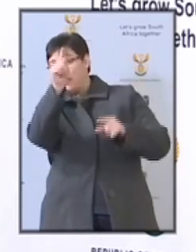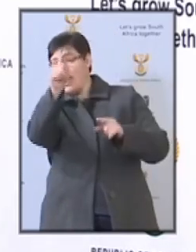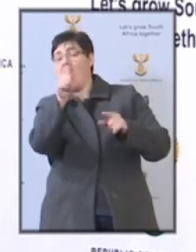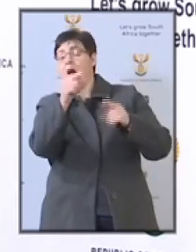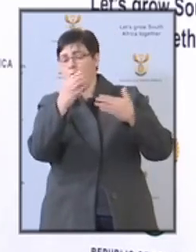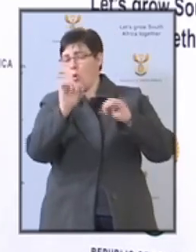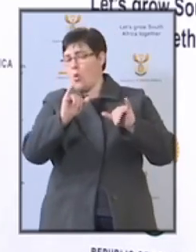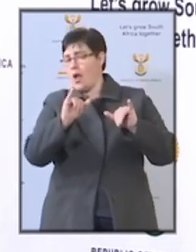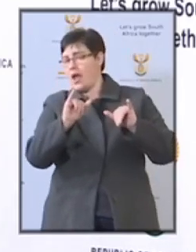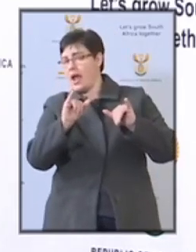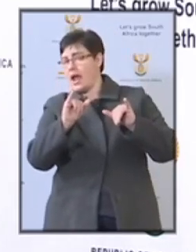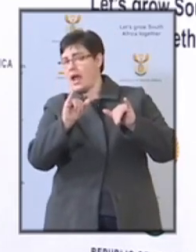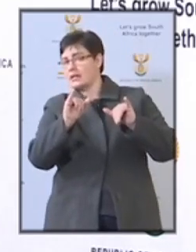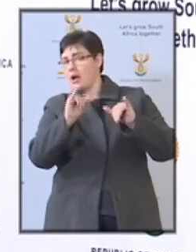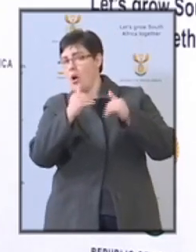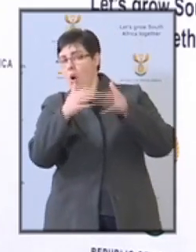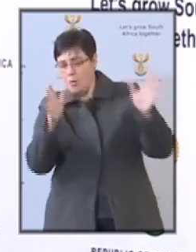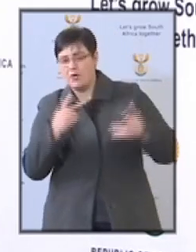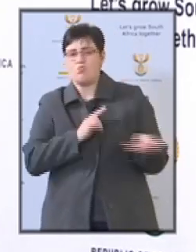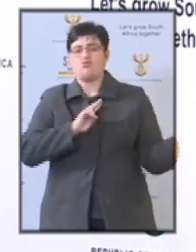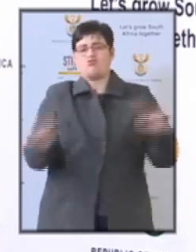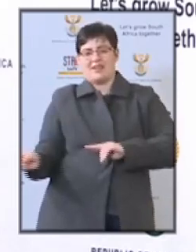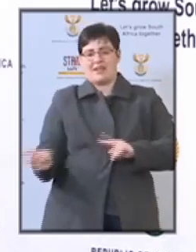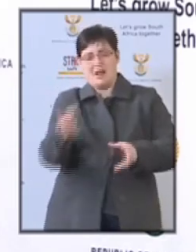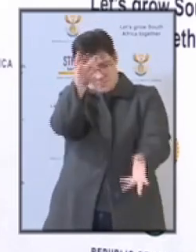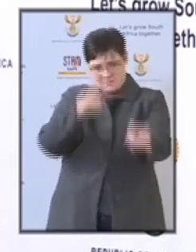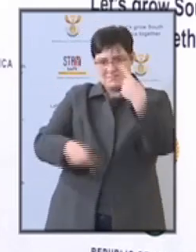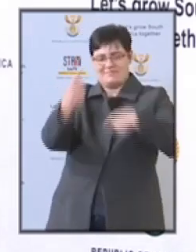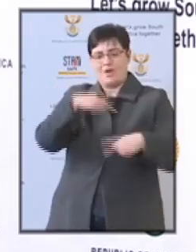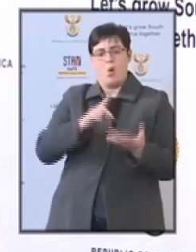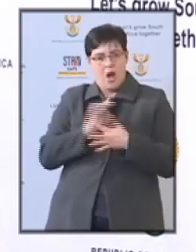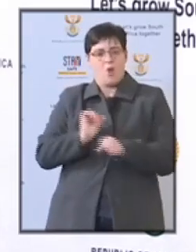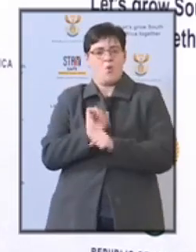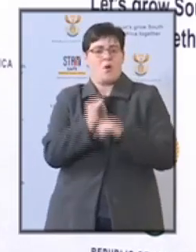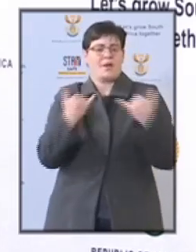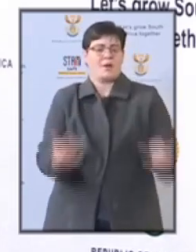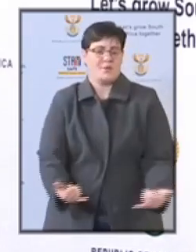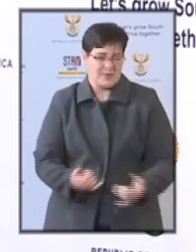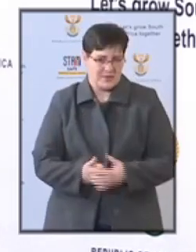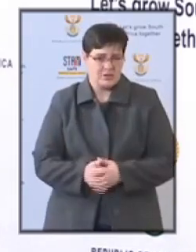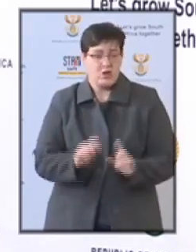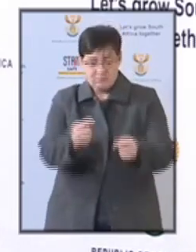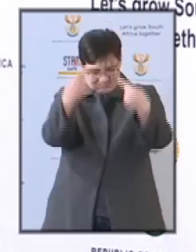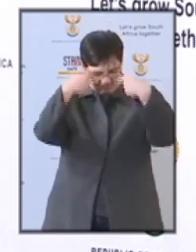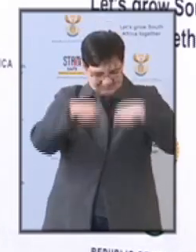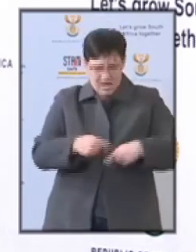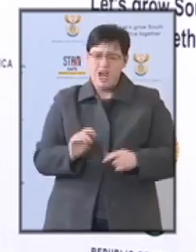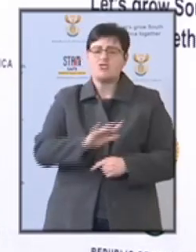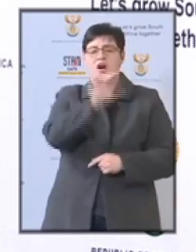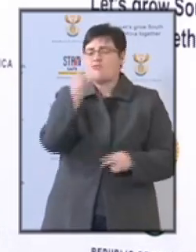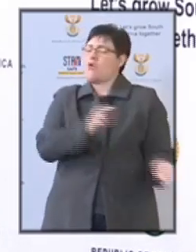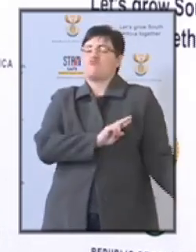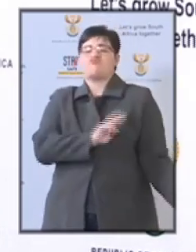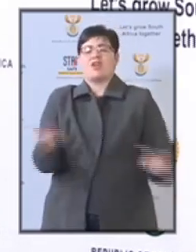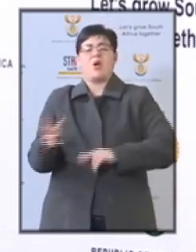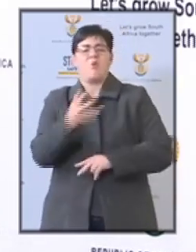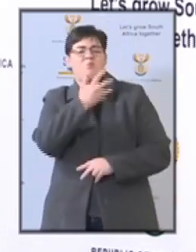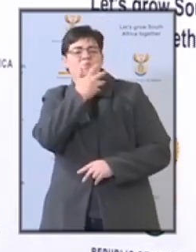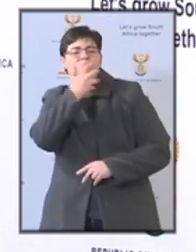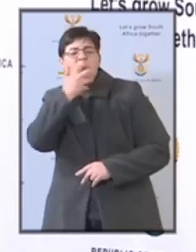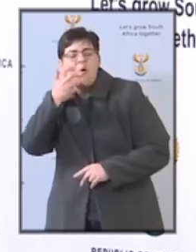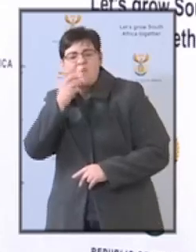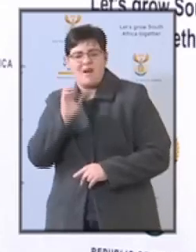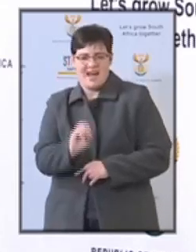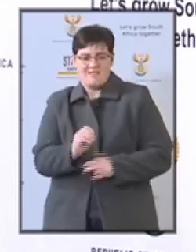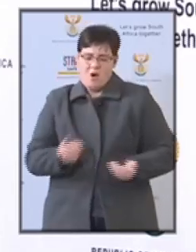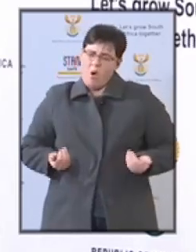intensively for the international borders and to receive the international tourists. When they arrive, they will find a South Africa that is warm and that has